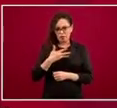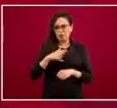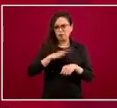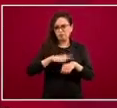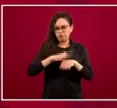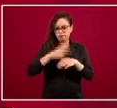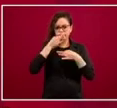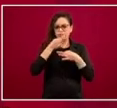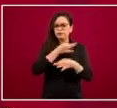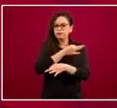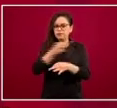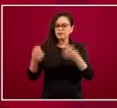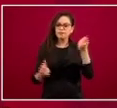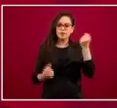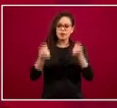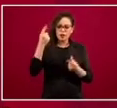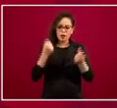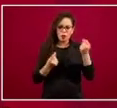helping us all.